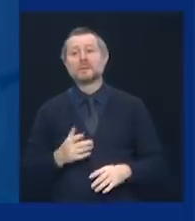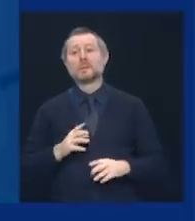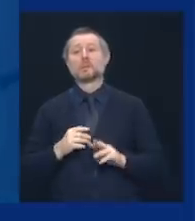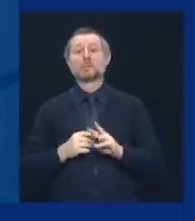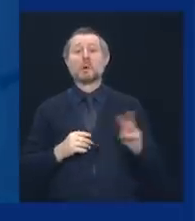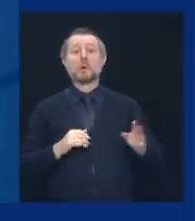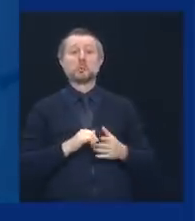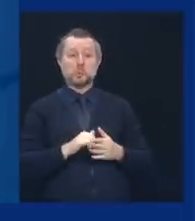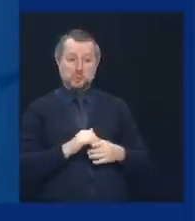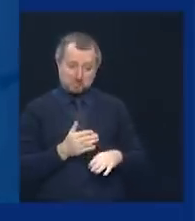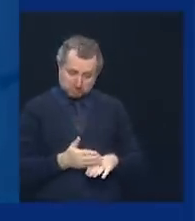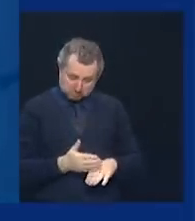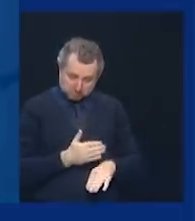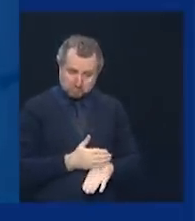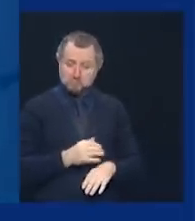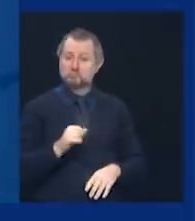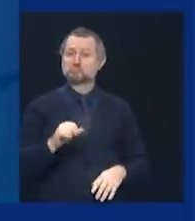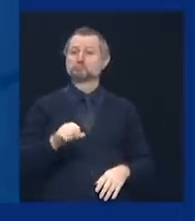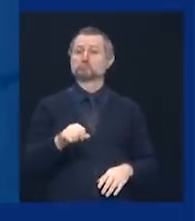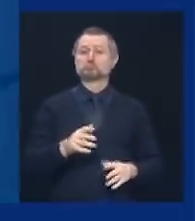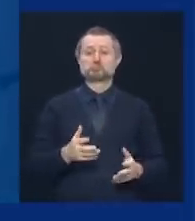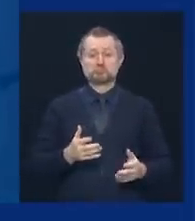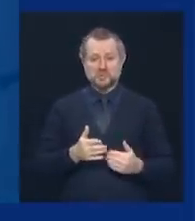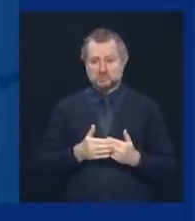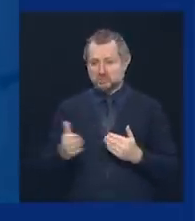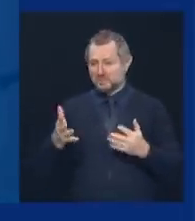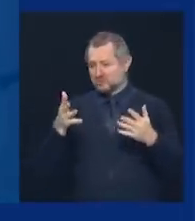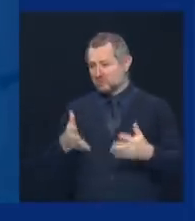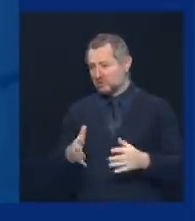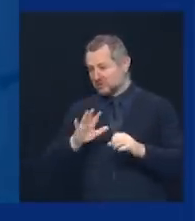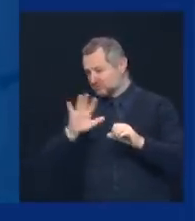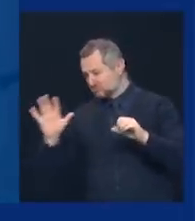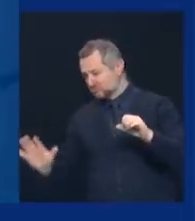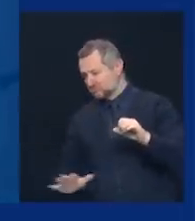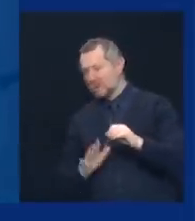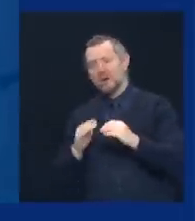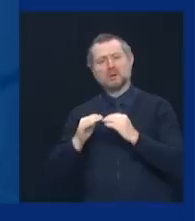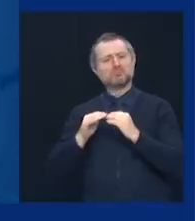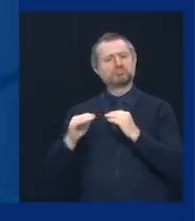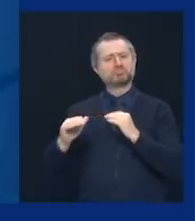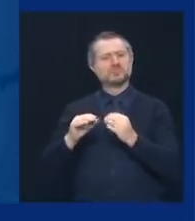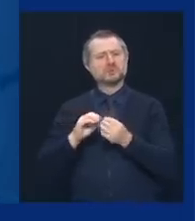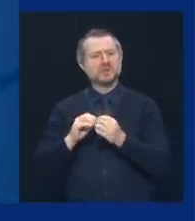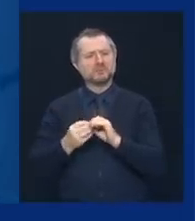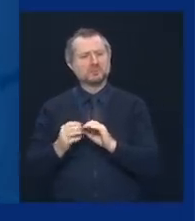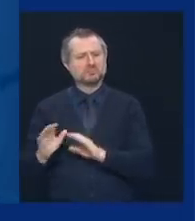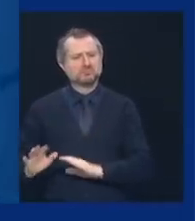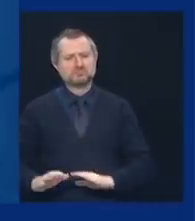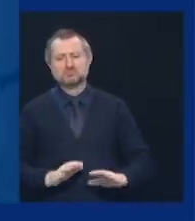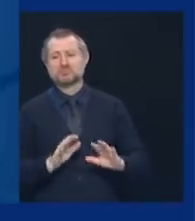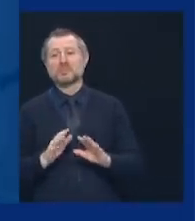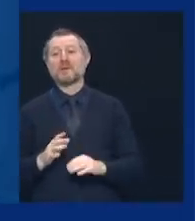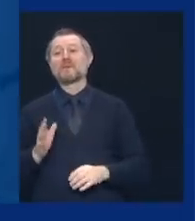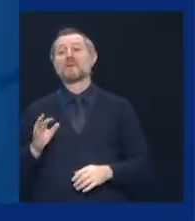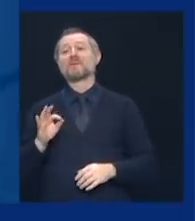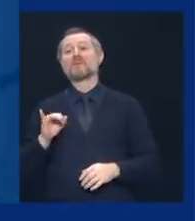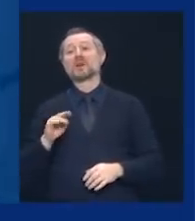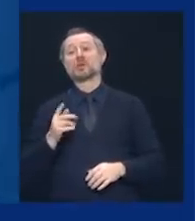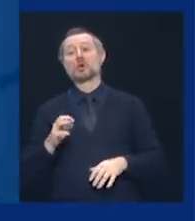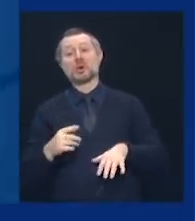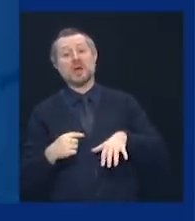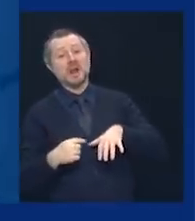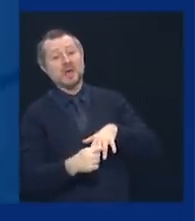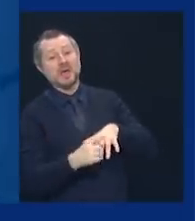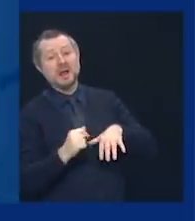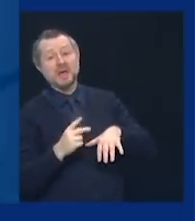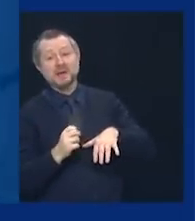progress. Rest of the state is basically flat. Positivity, it's Finger Lakes and it's Mohawk Valley. Mohawk Valley